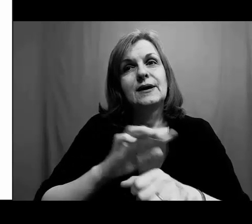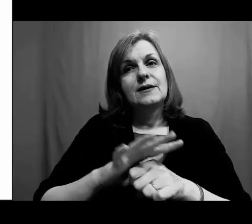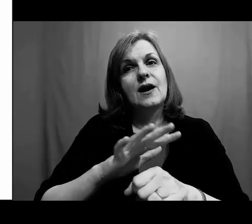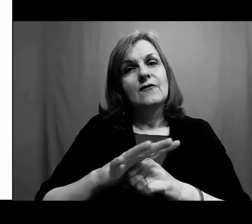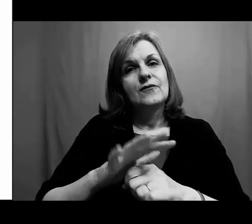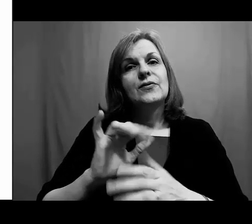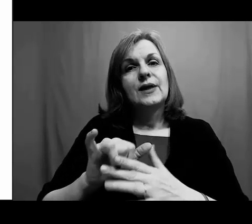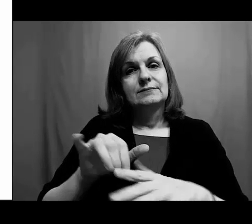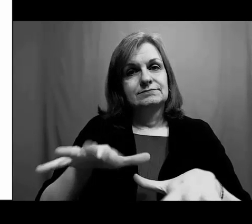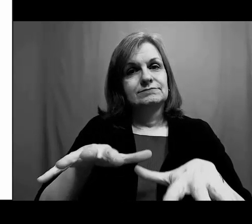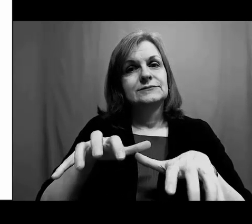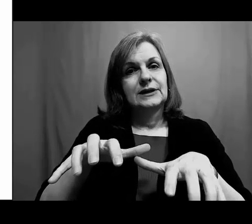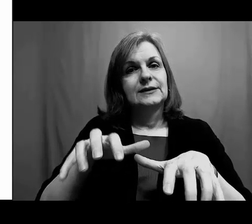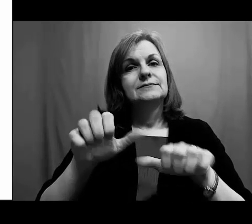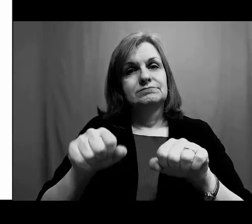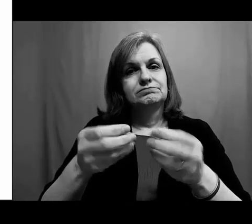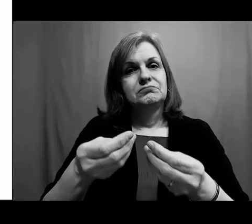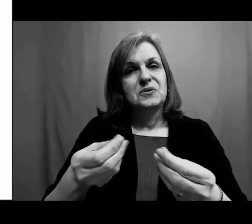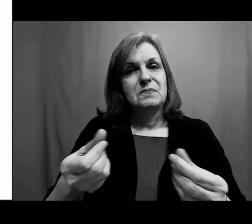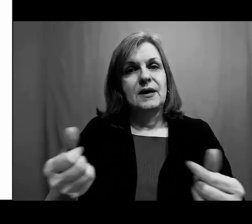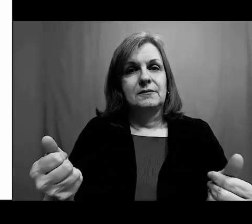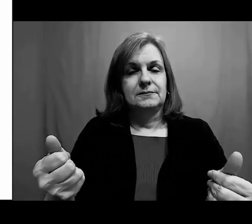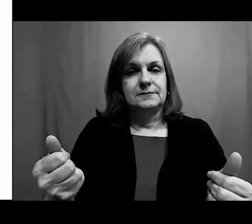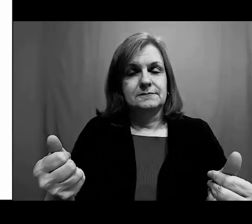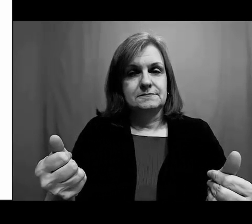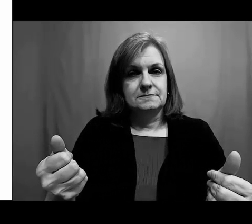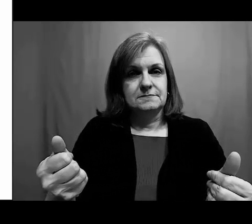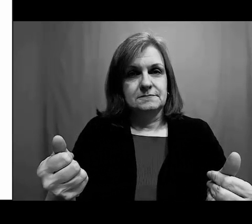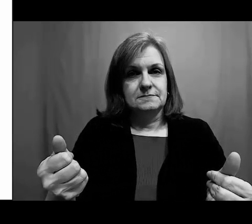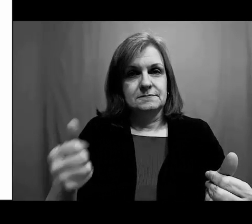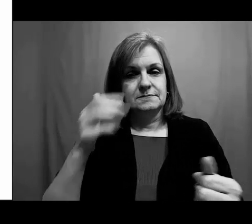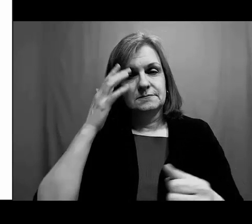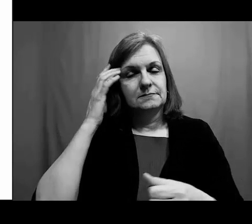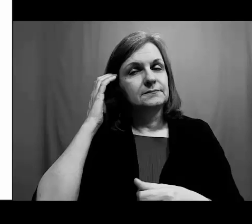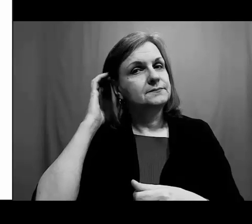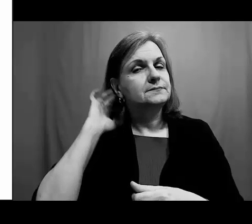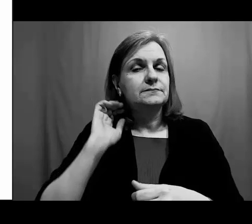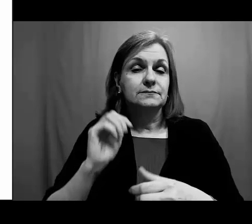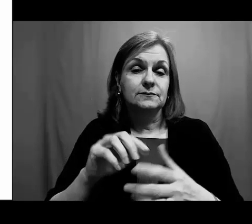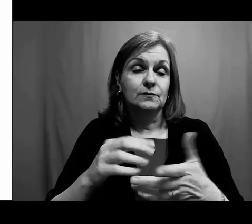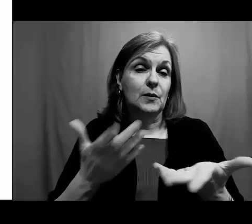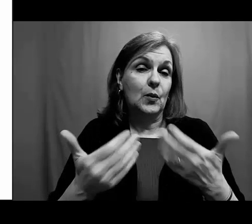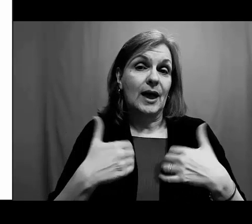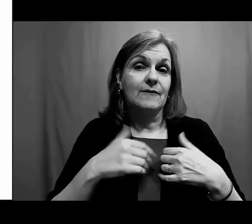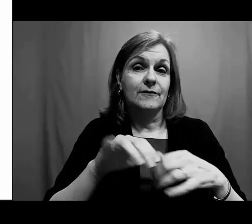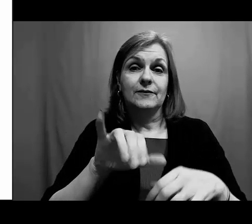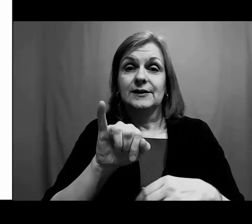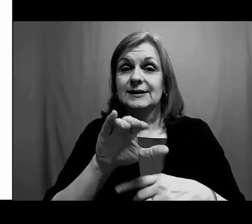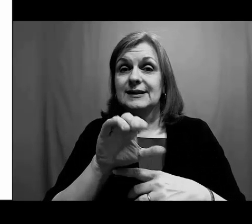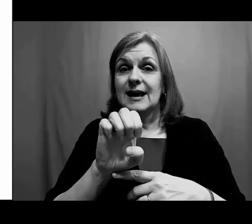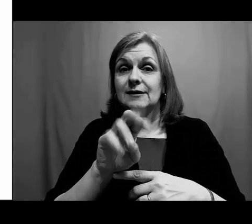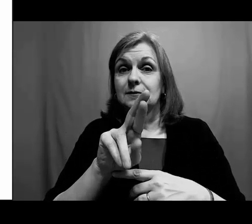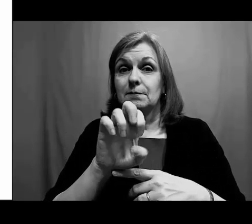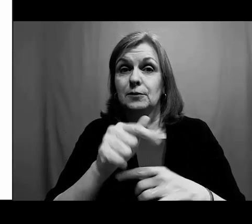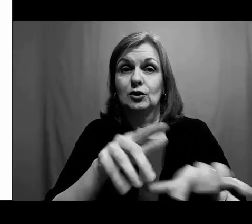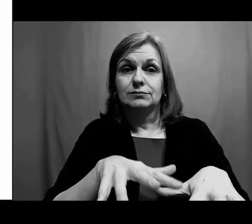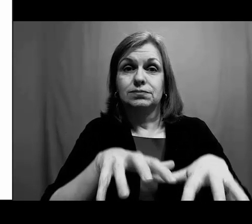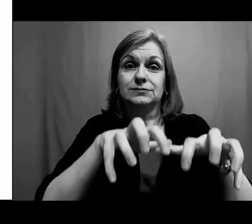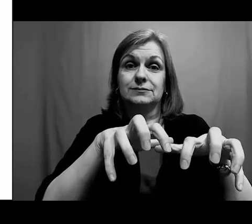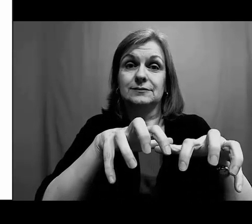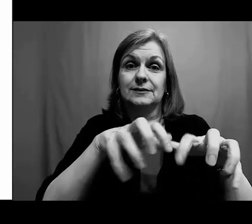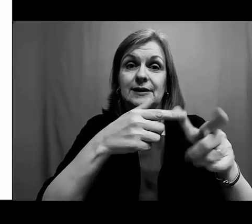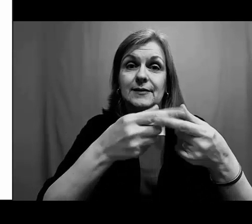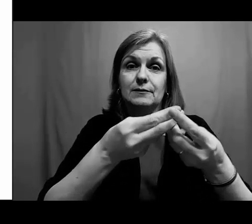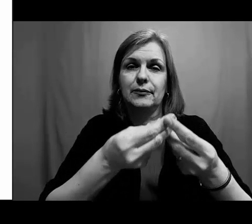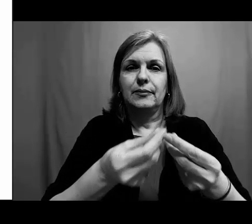that ice melts, right? So we go from icebergs to